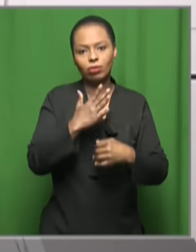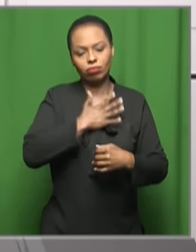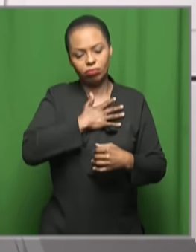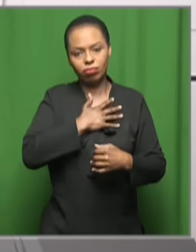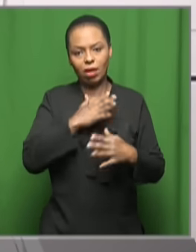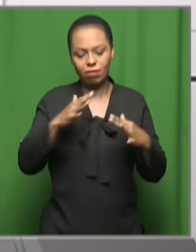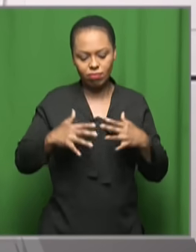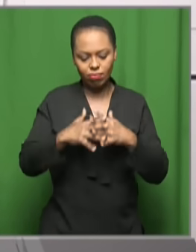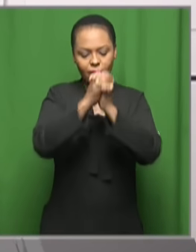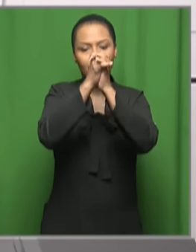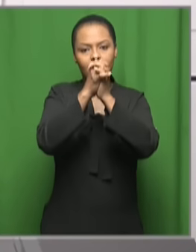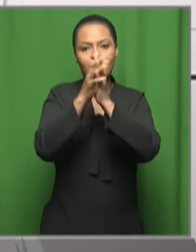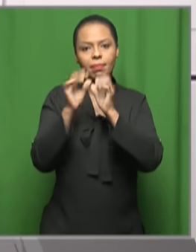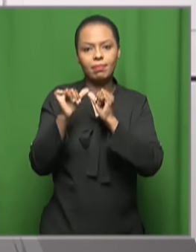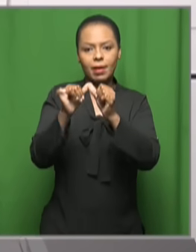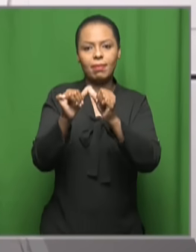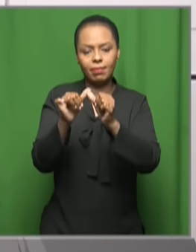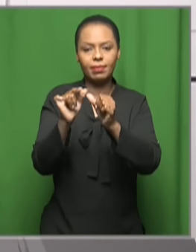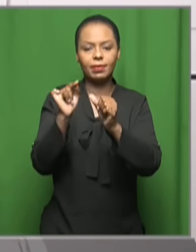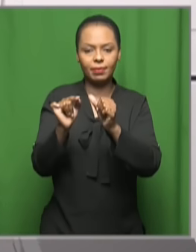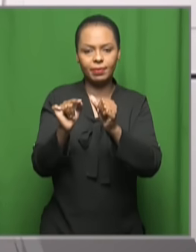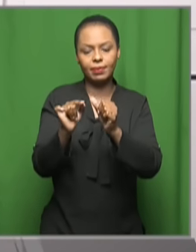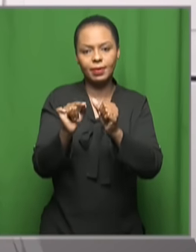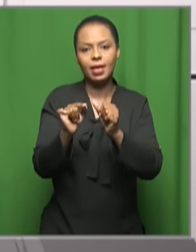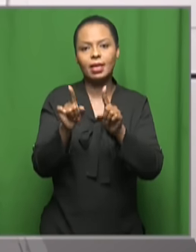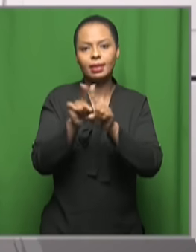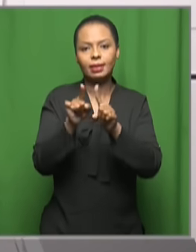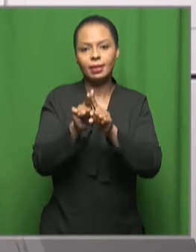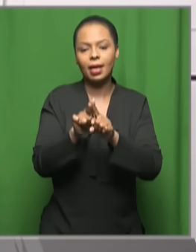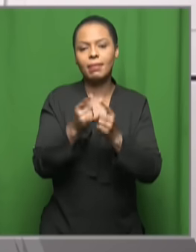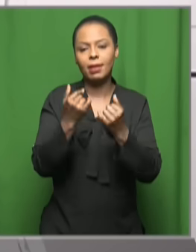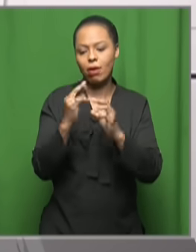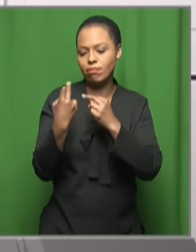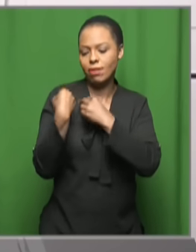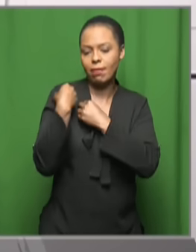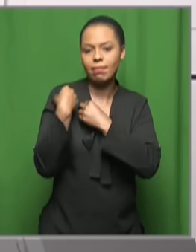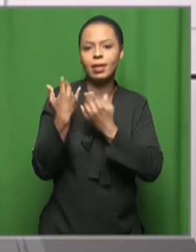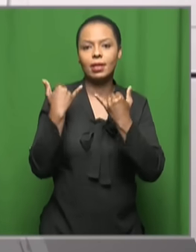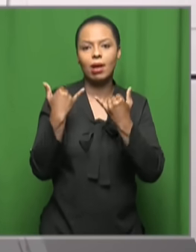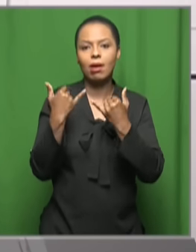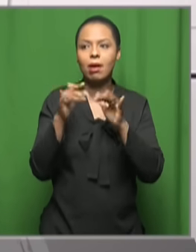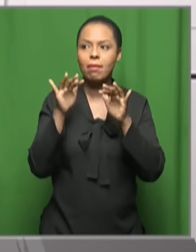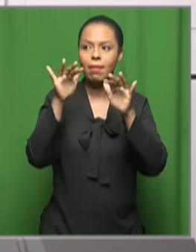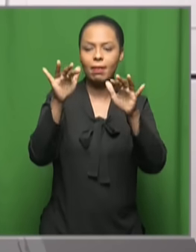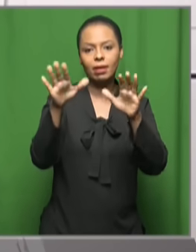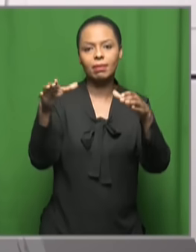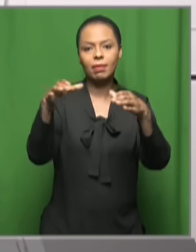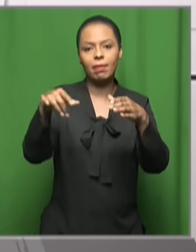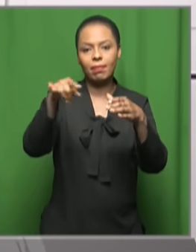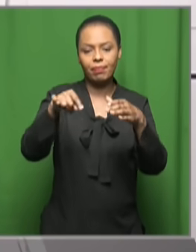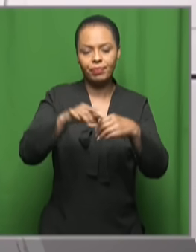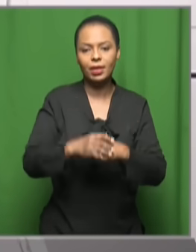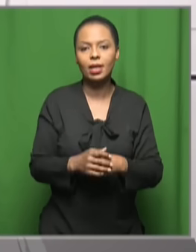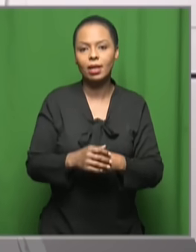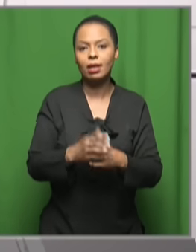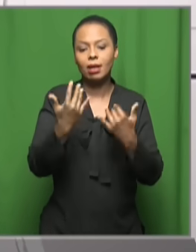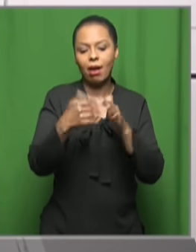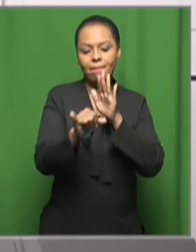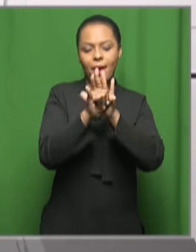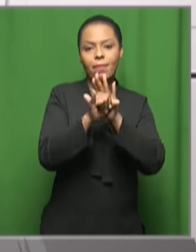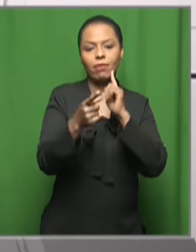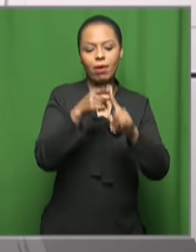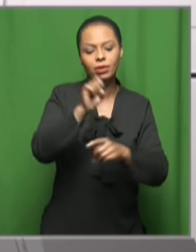of transparency, integrity, and accountability in the public sector. I mean, what we're currently seeing in South Africa